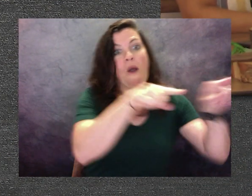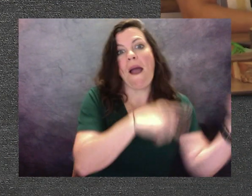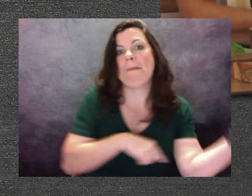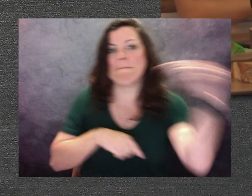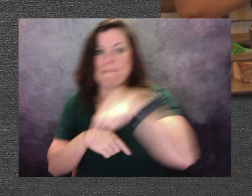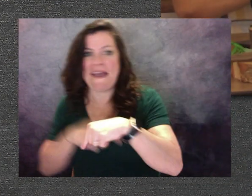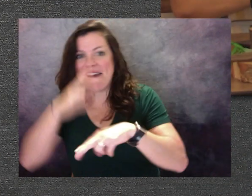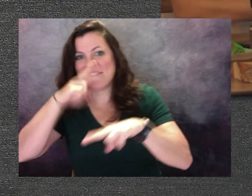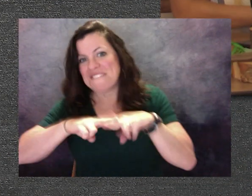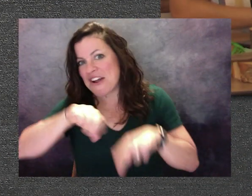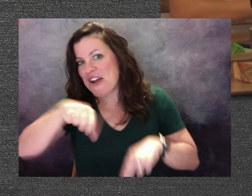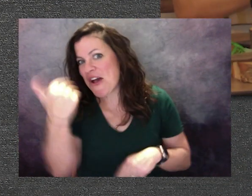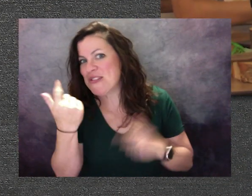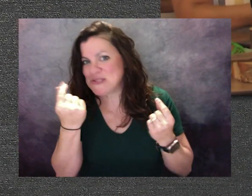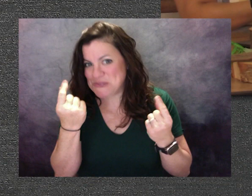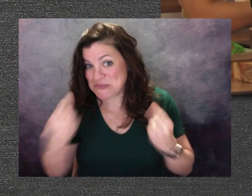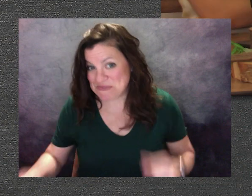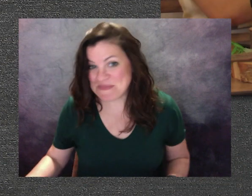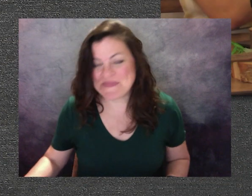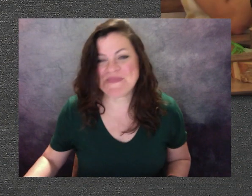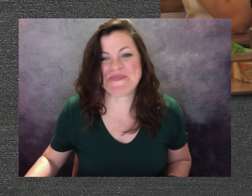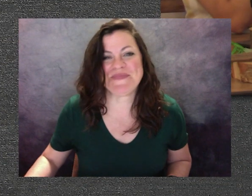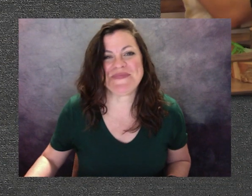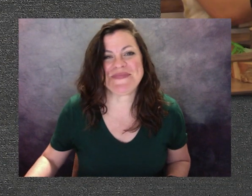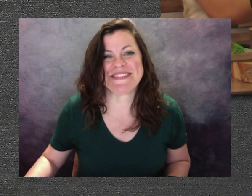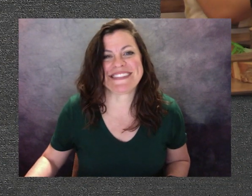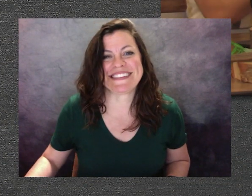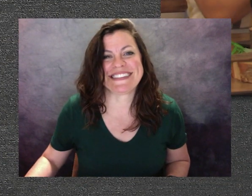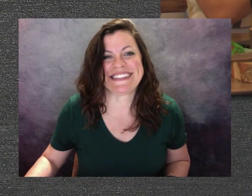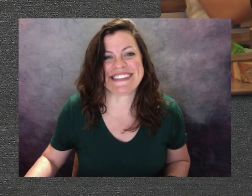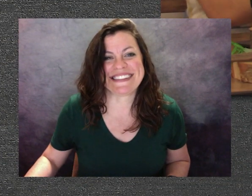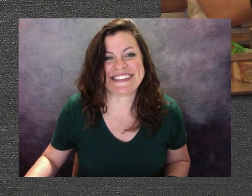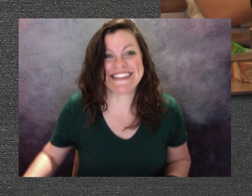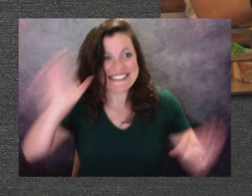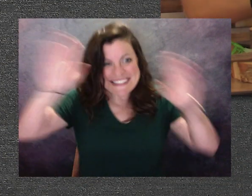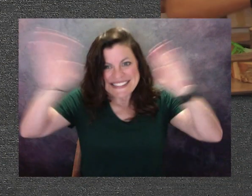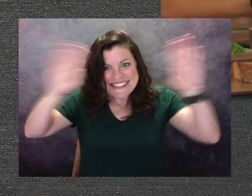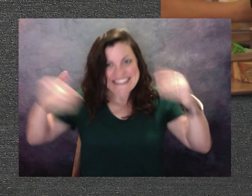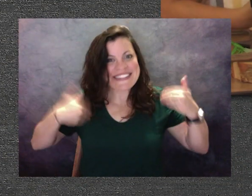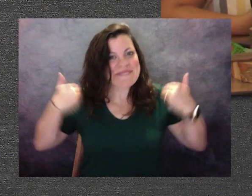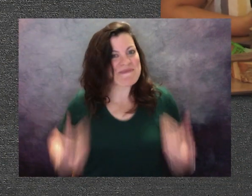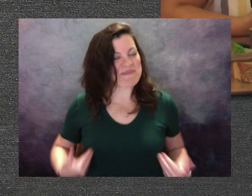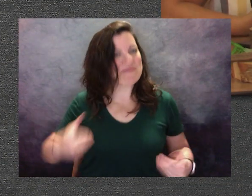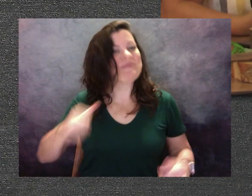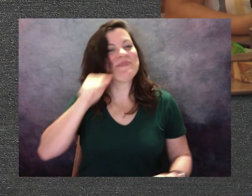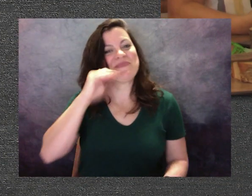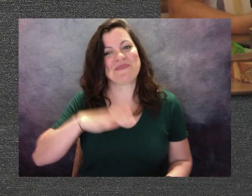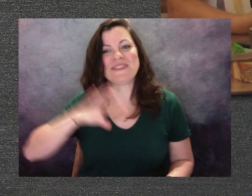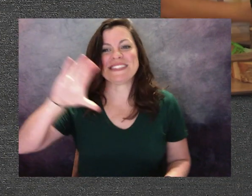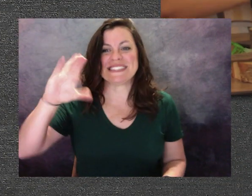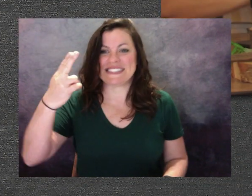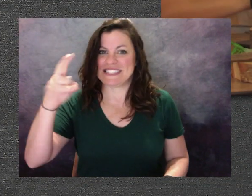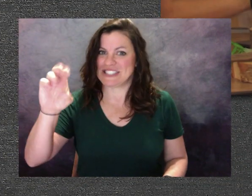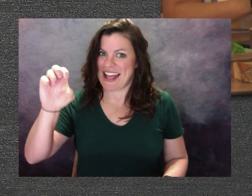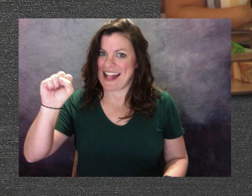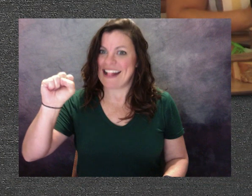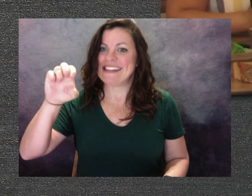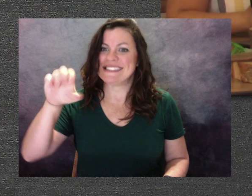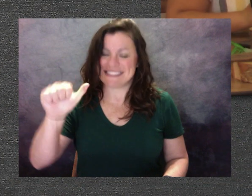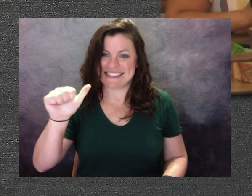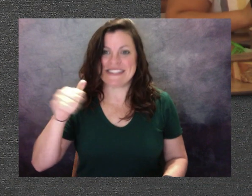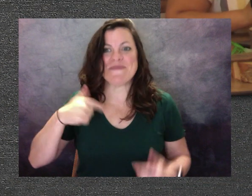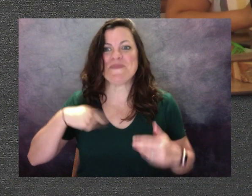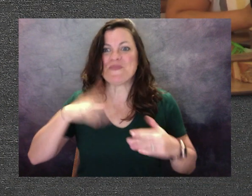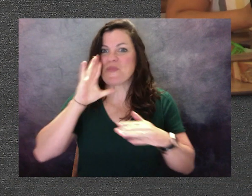welcome back. It is Miss Chelsea and I have a super fun slideshow that we're gonna do today. We are gonna